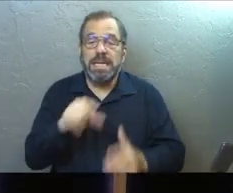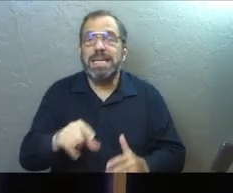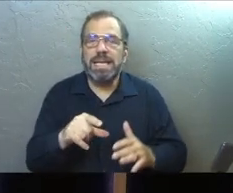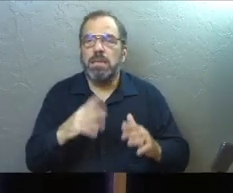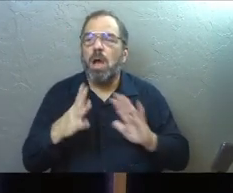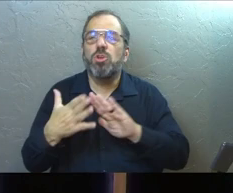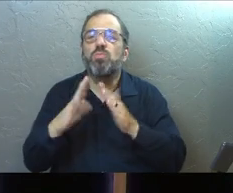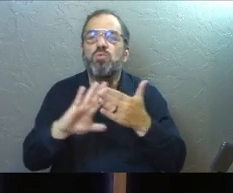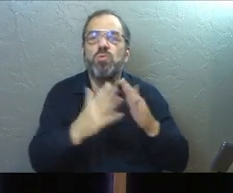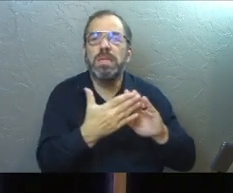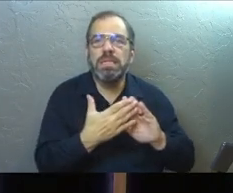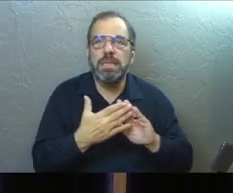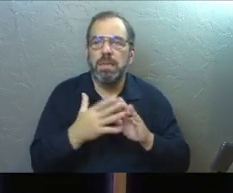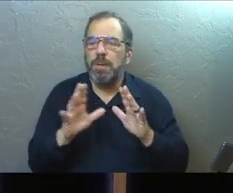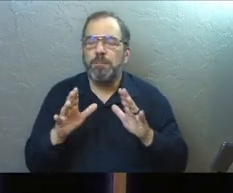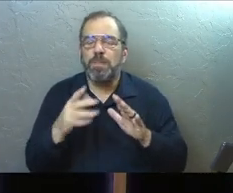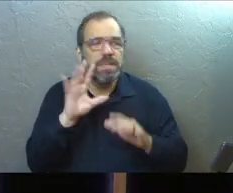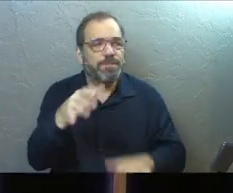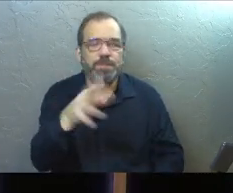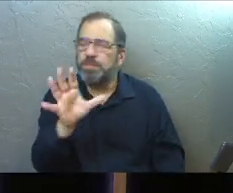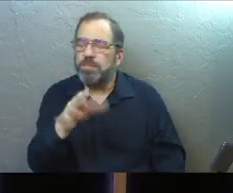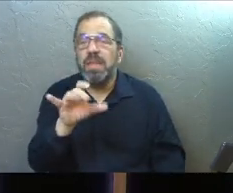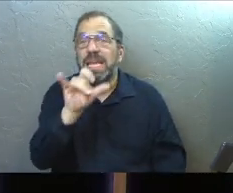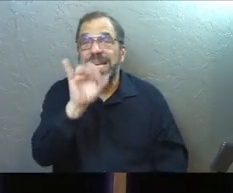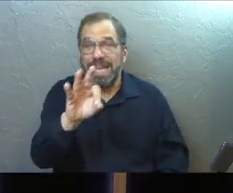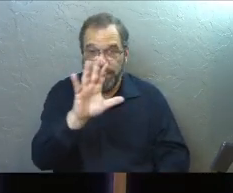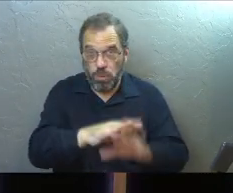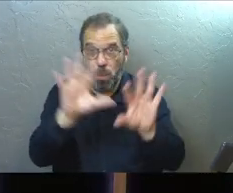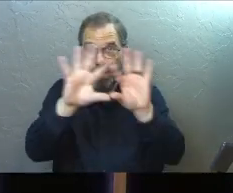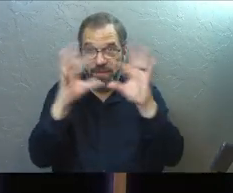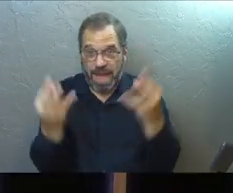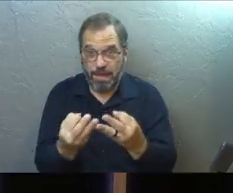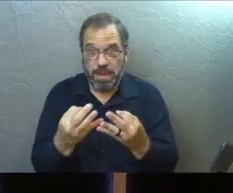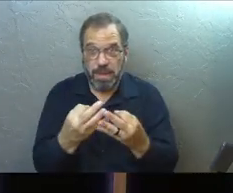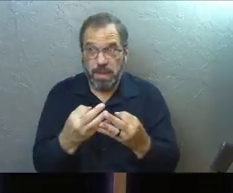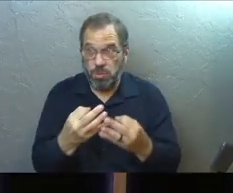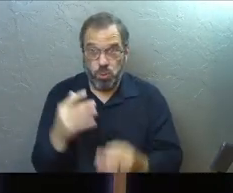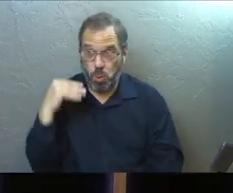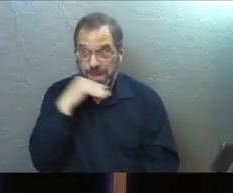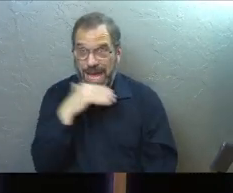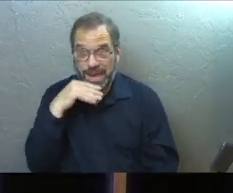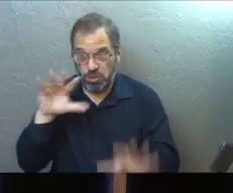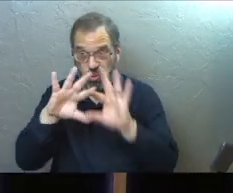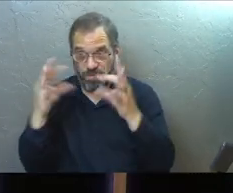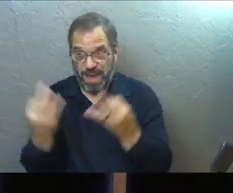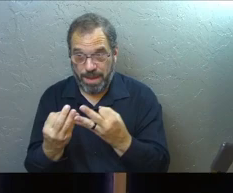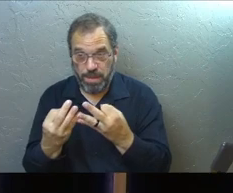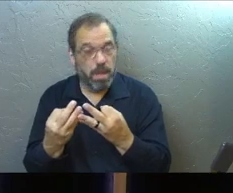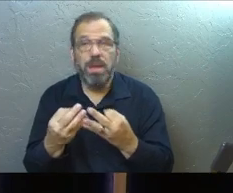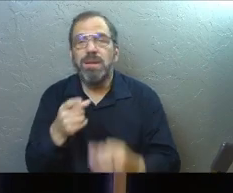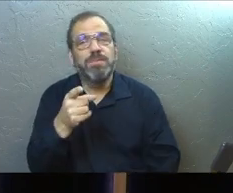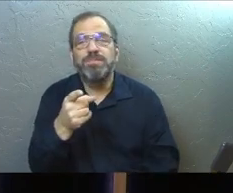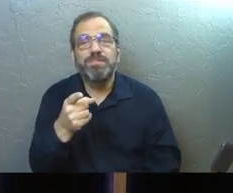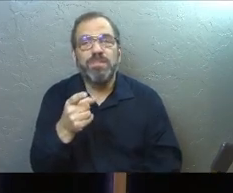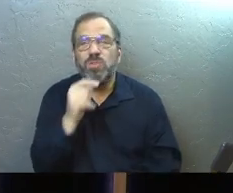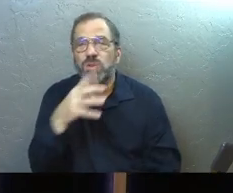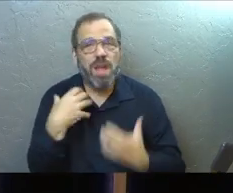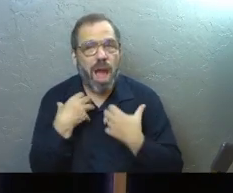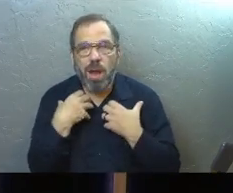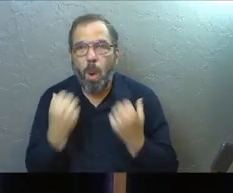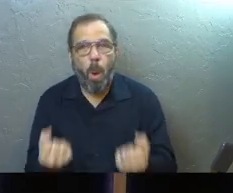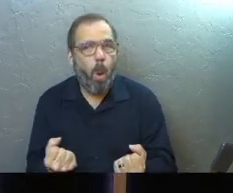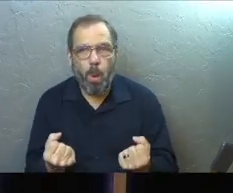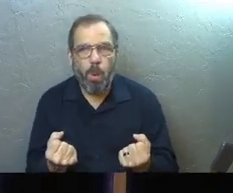is community. What he's saying is, if in your family you're not speaking the truth to each other, you're not